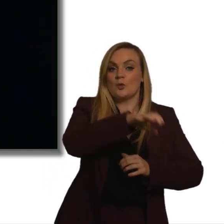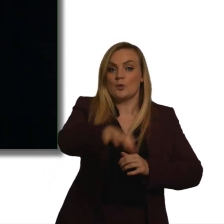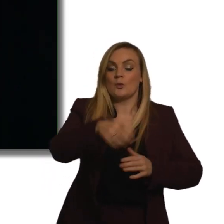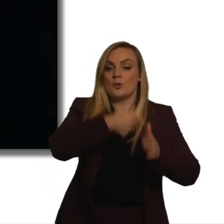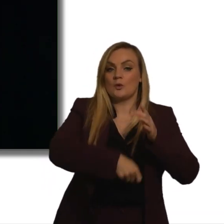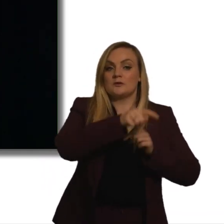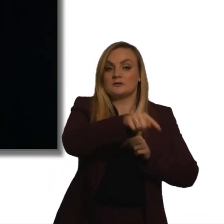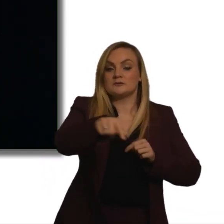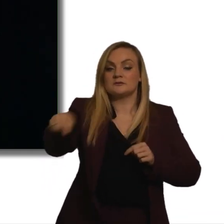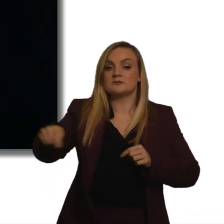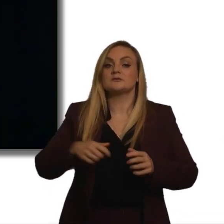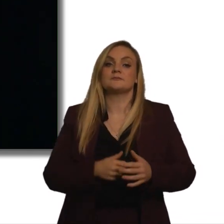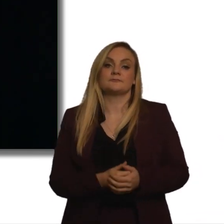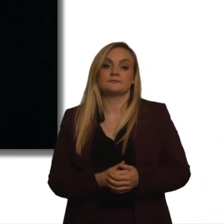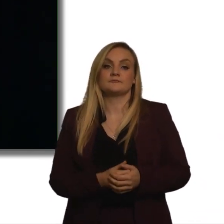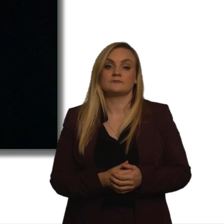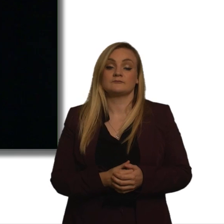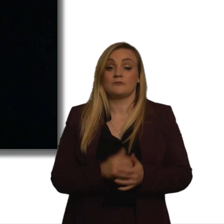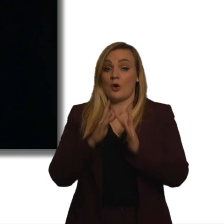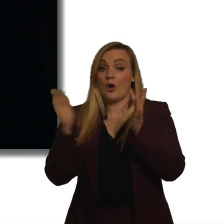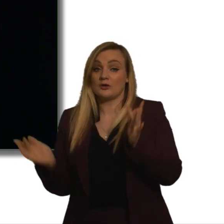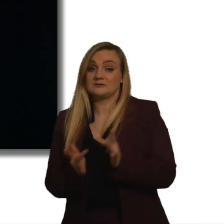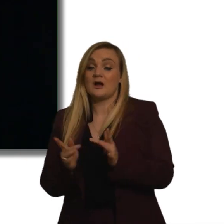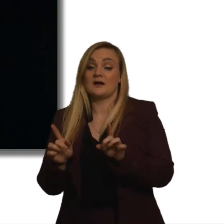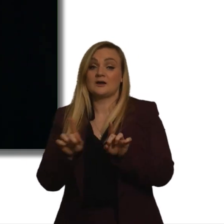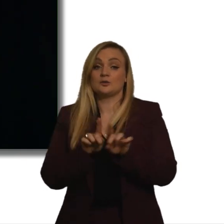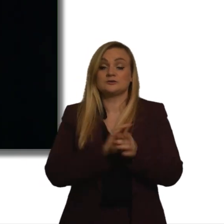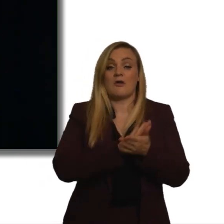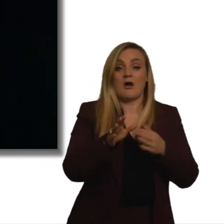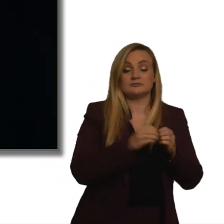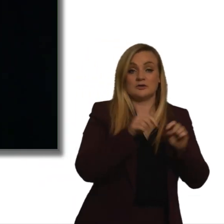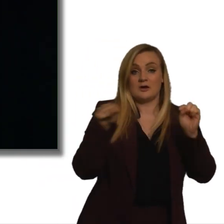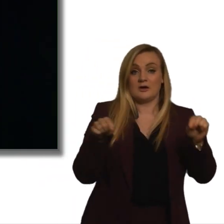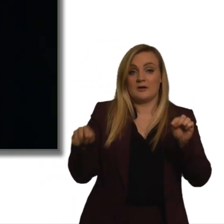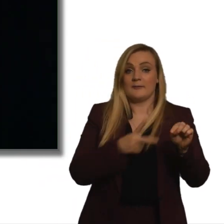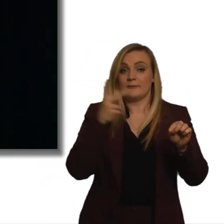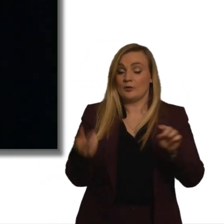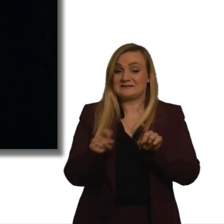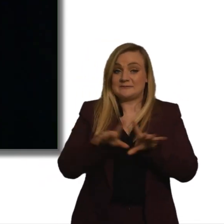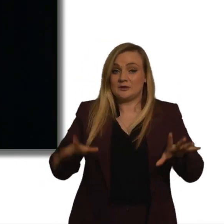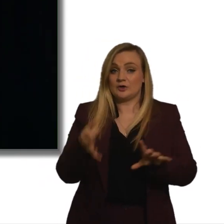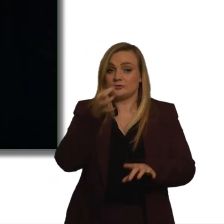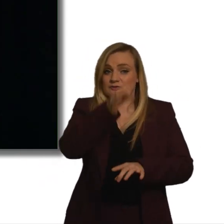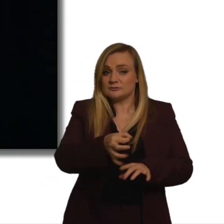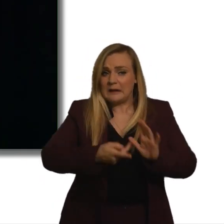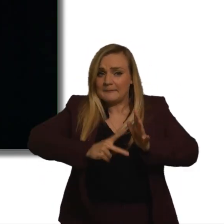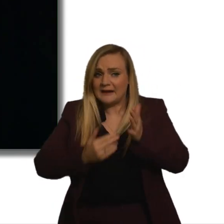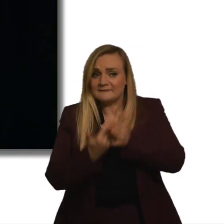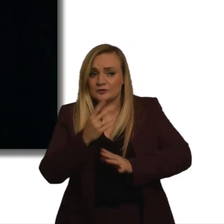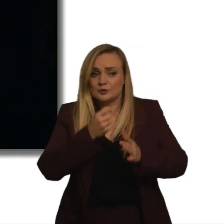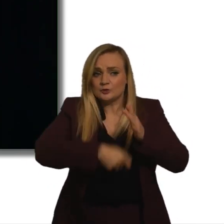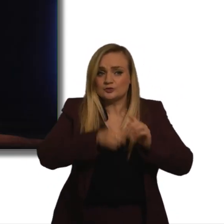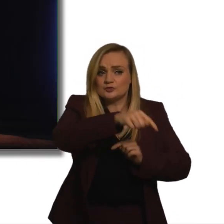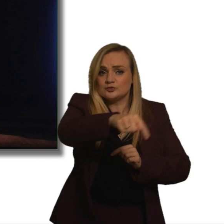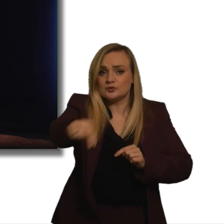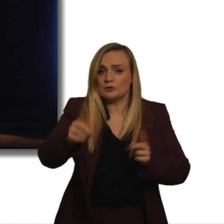Market Harborough and a question online. I suppose the theme of those is, what are our plans for new stores? And what's the